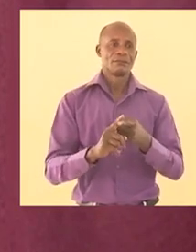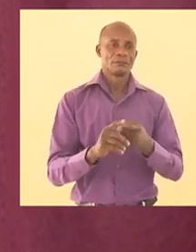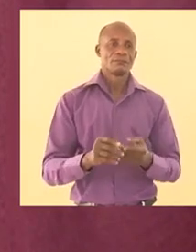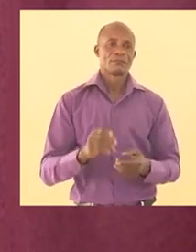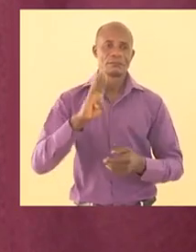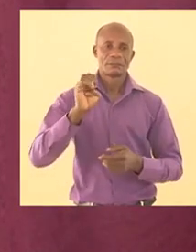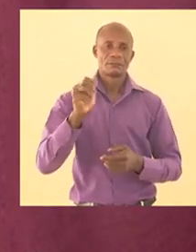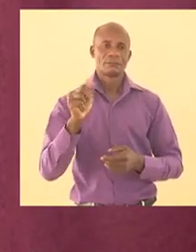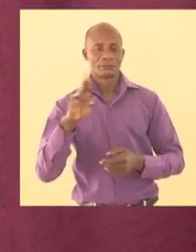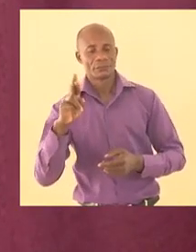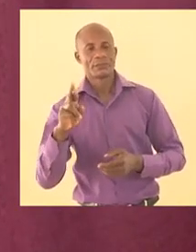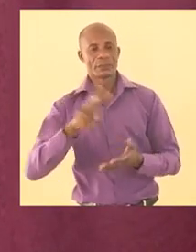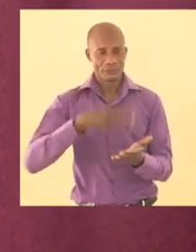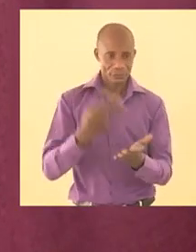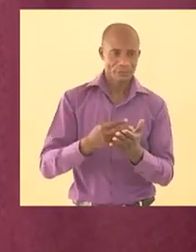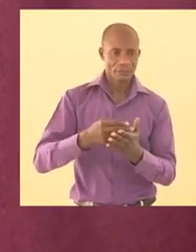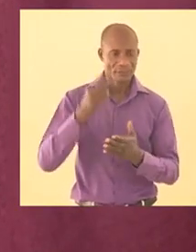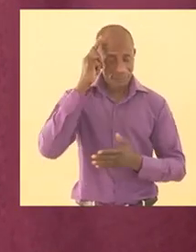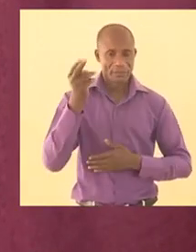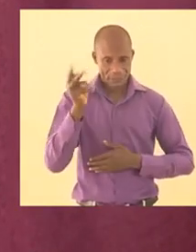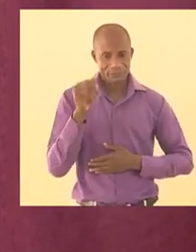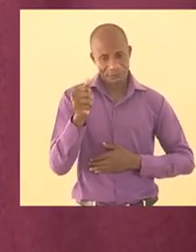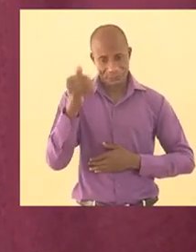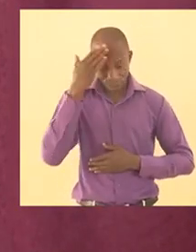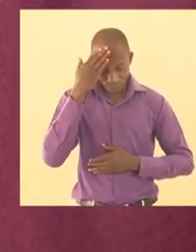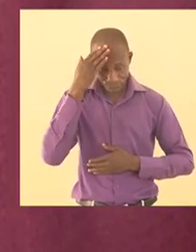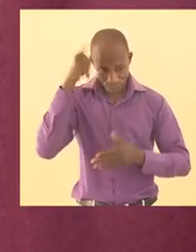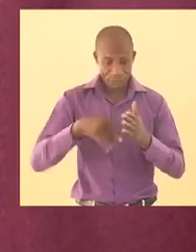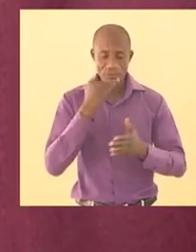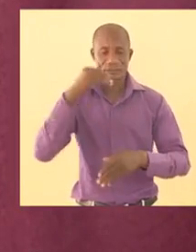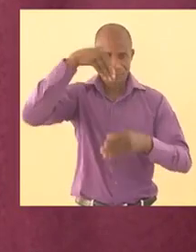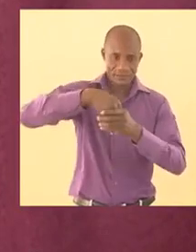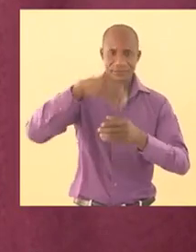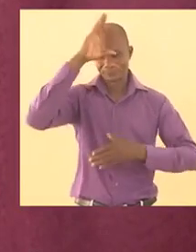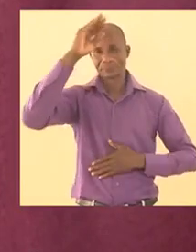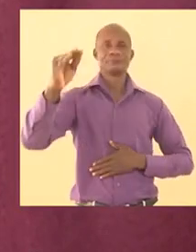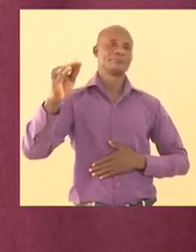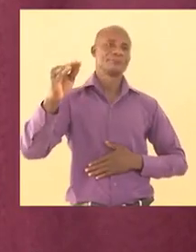he himself knew what was in man.